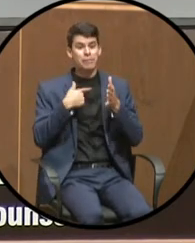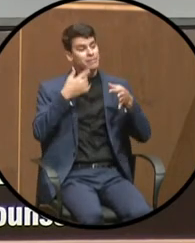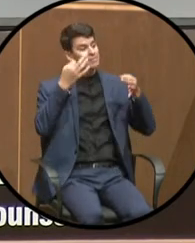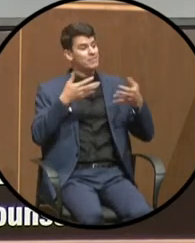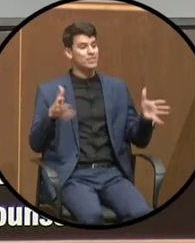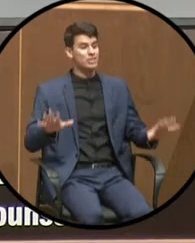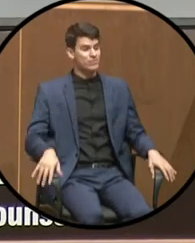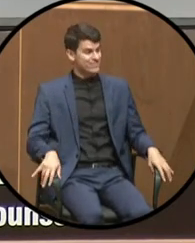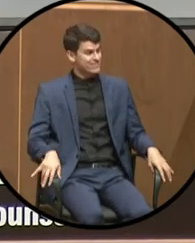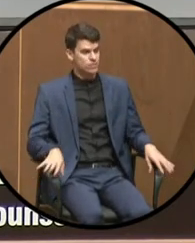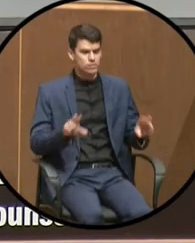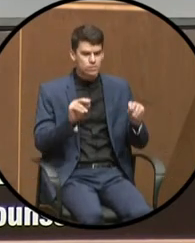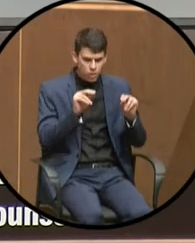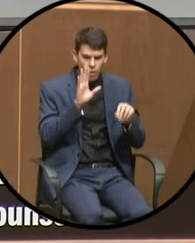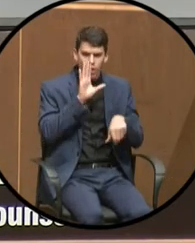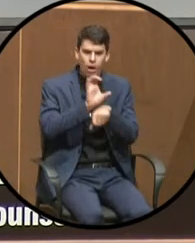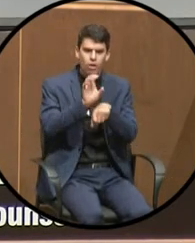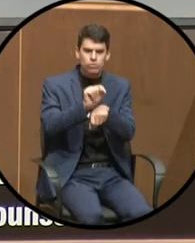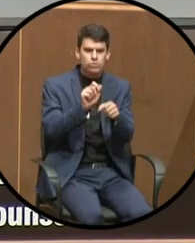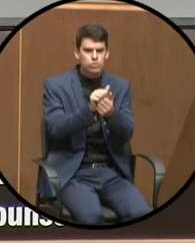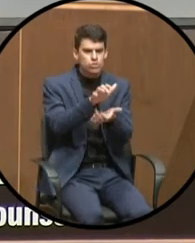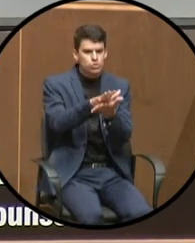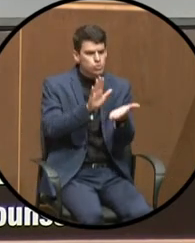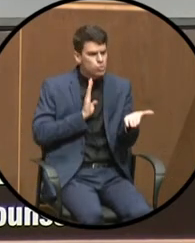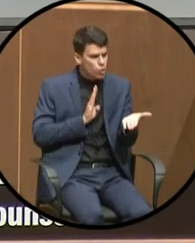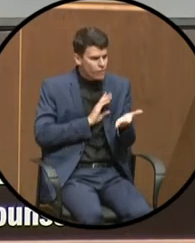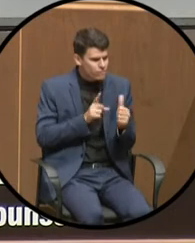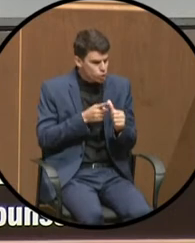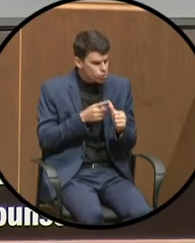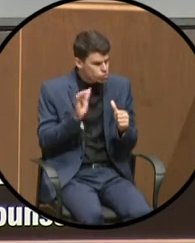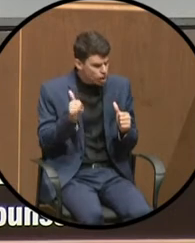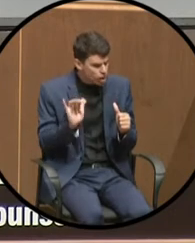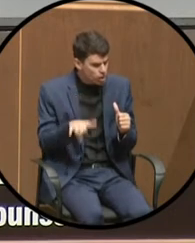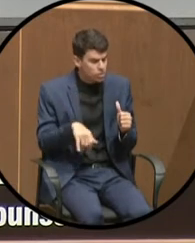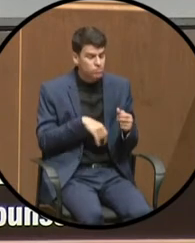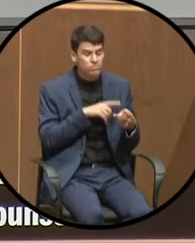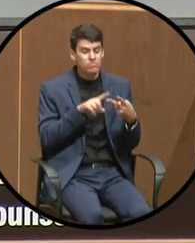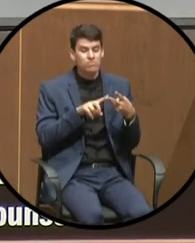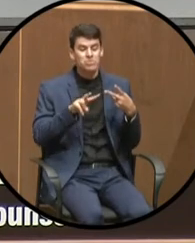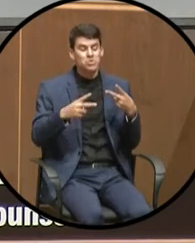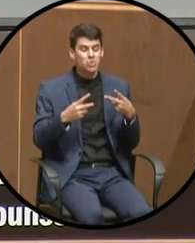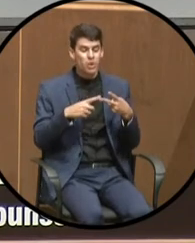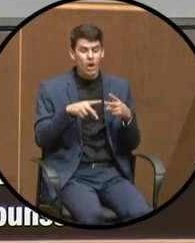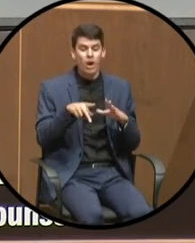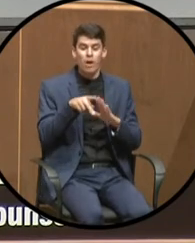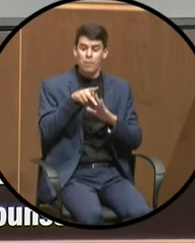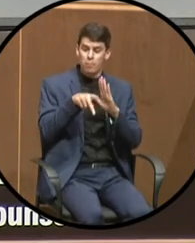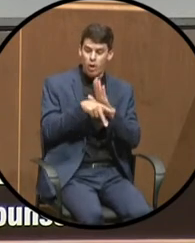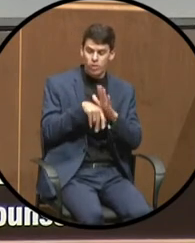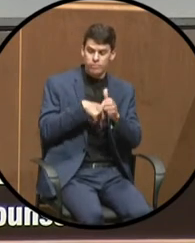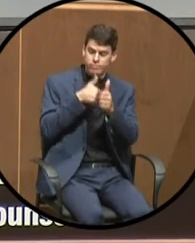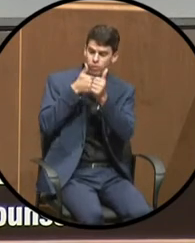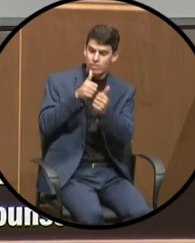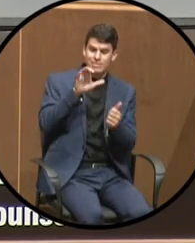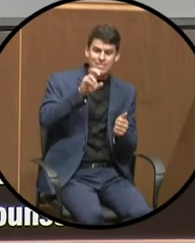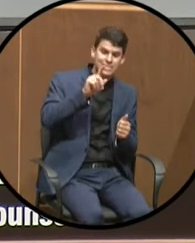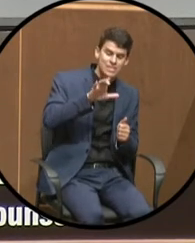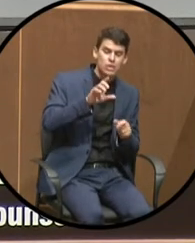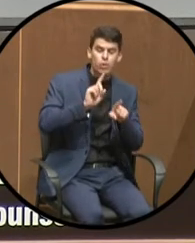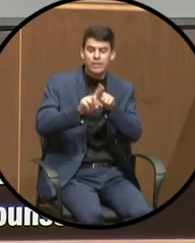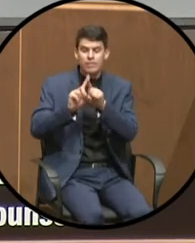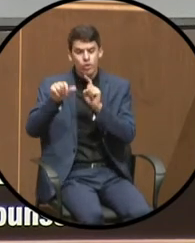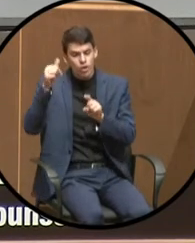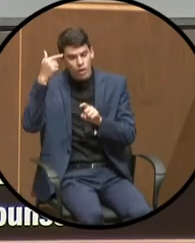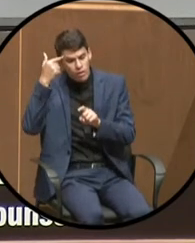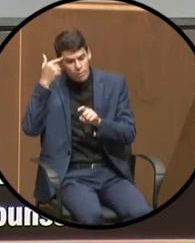any consultation with the school board. That's number one. Number two, the policy speaks to CDC or other governmental entities